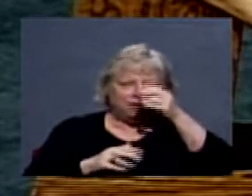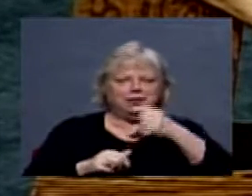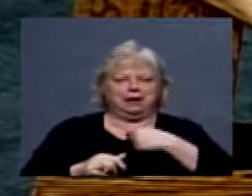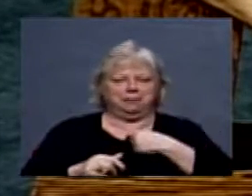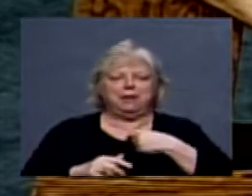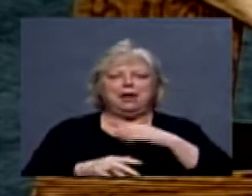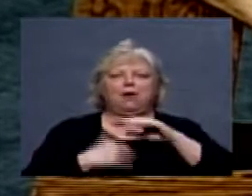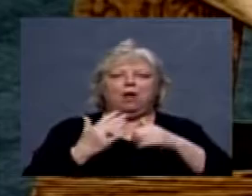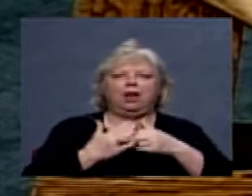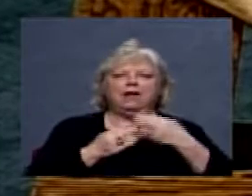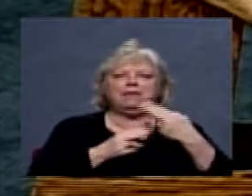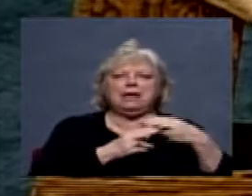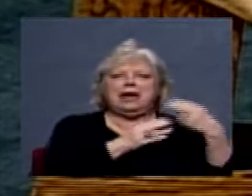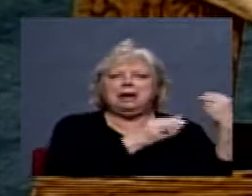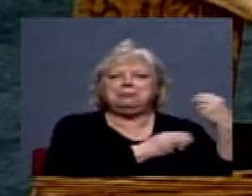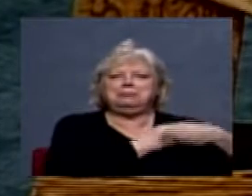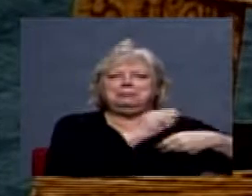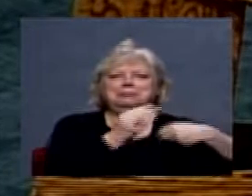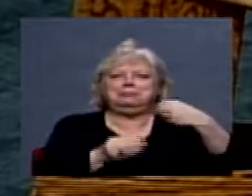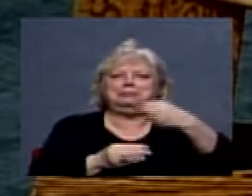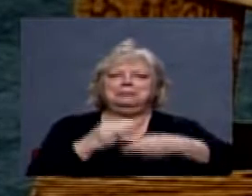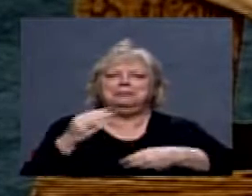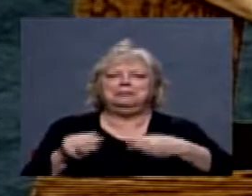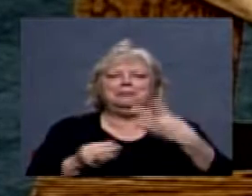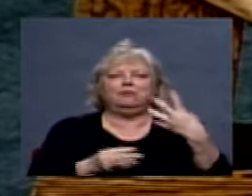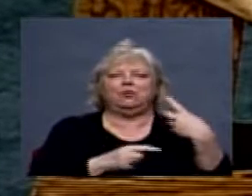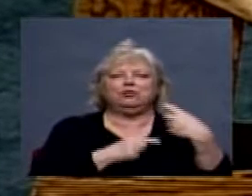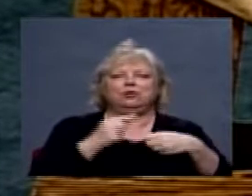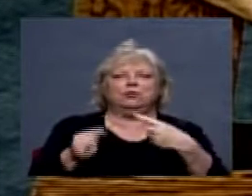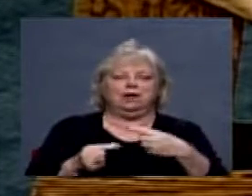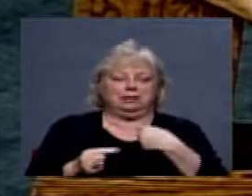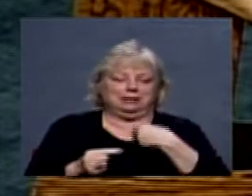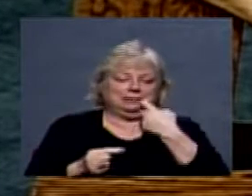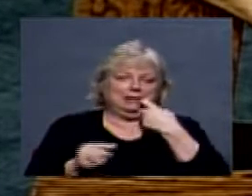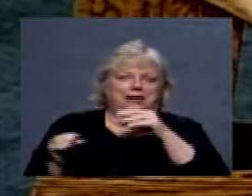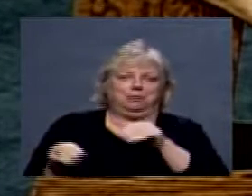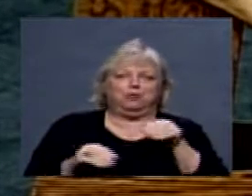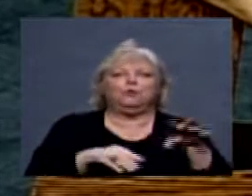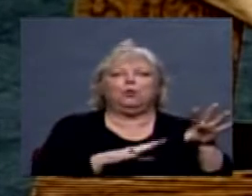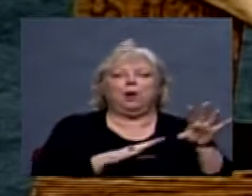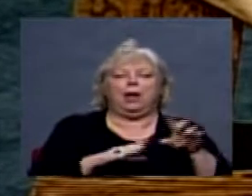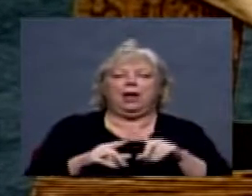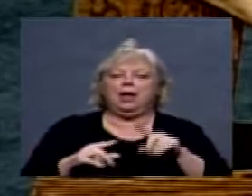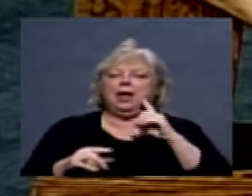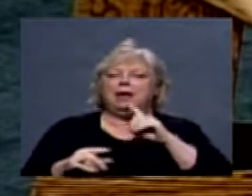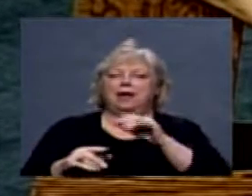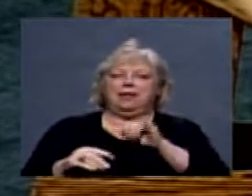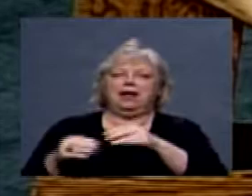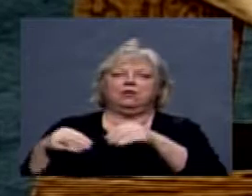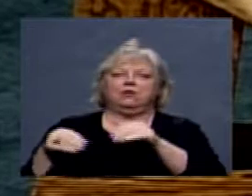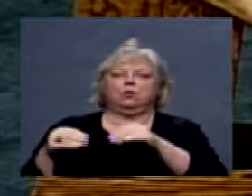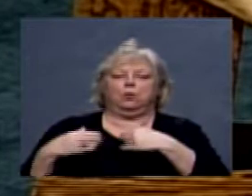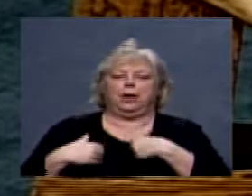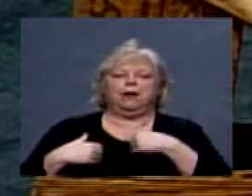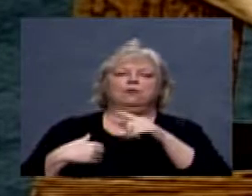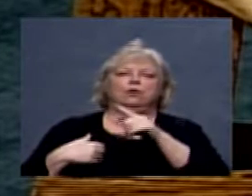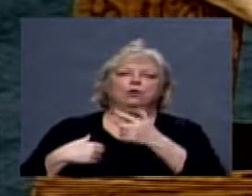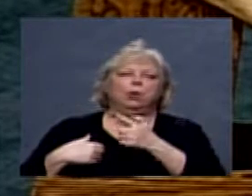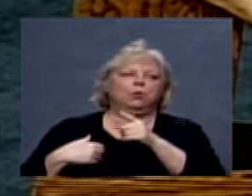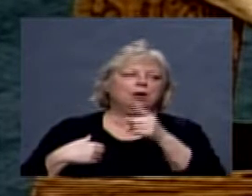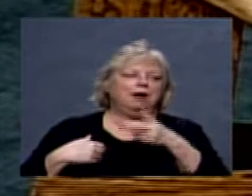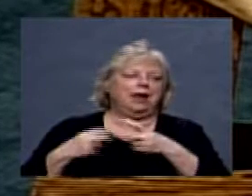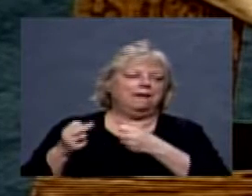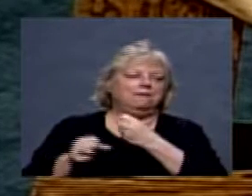Mann. And I just recently moved away, and we had a store for 21 and a half years, Paul's One Stop